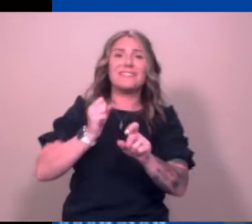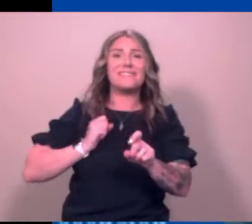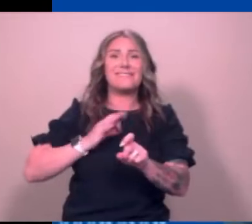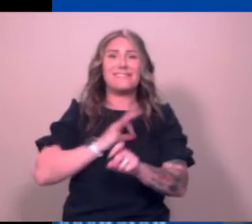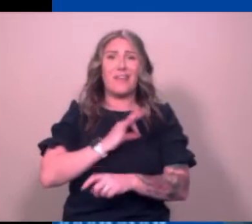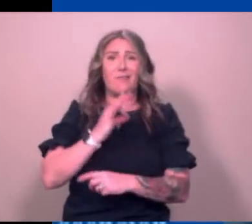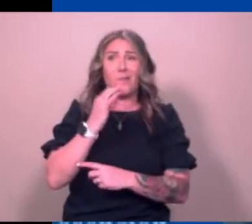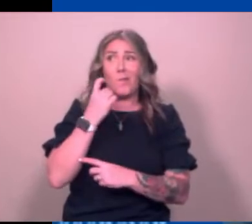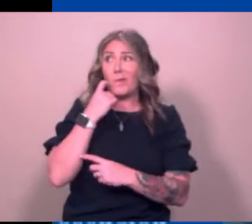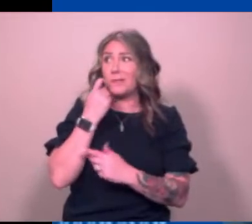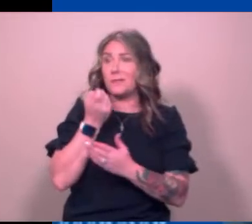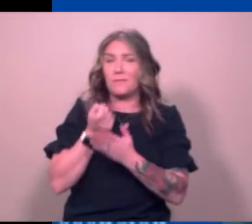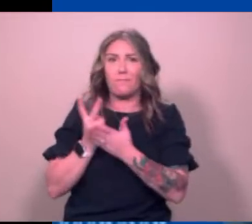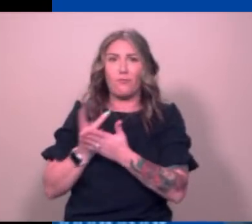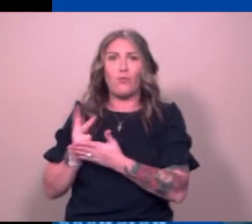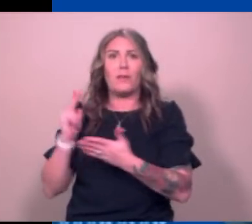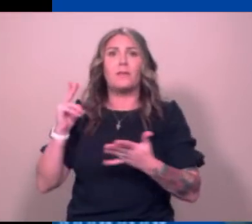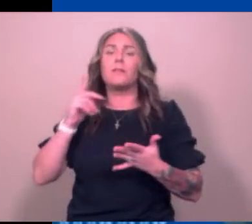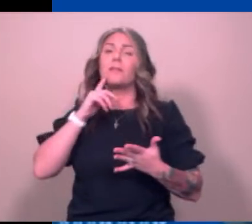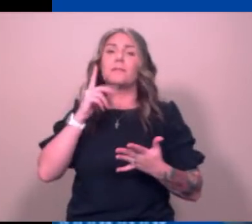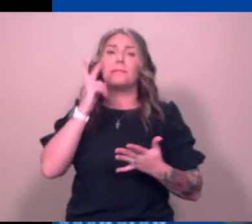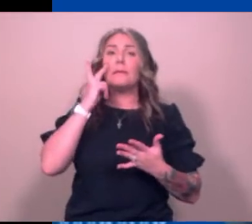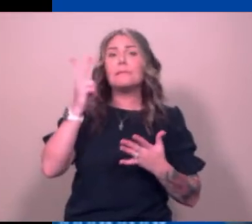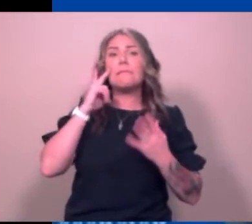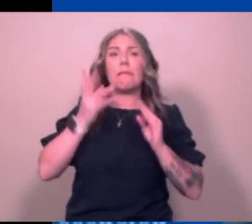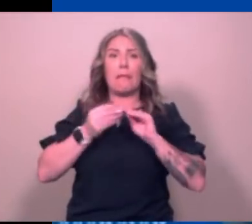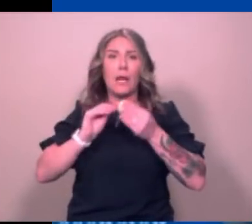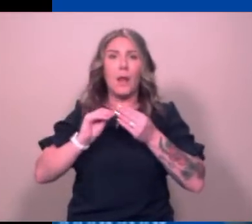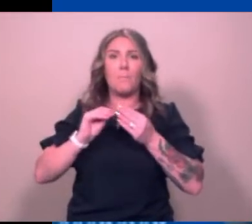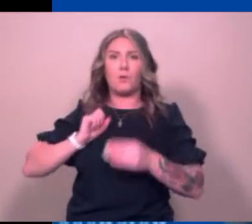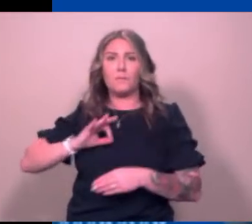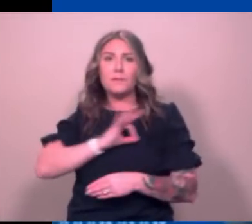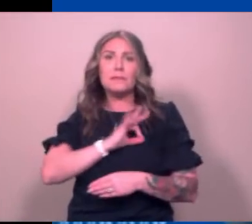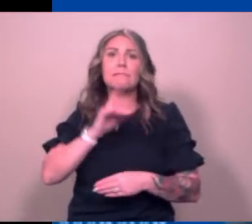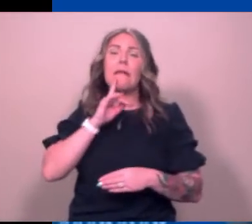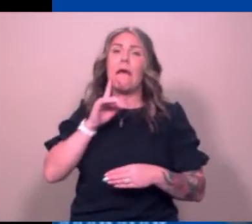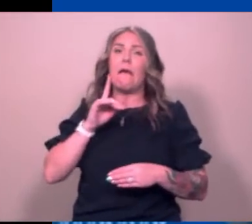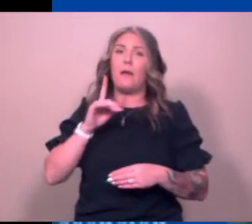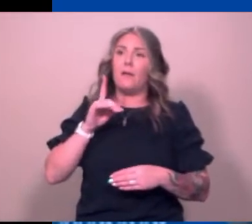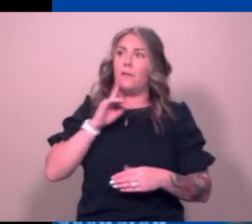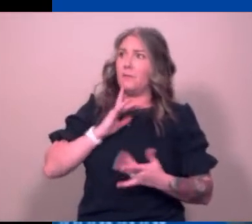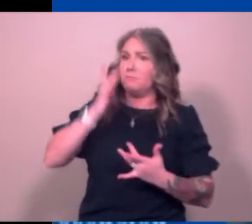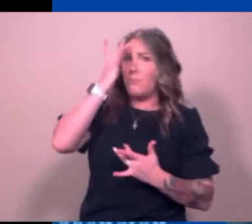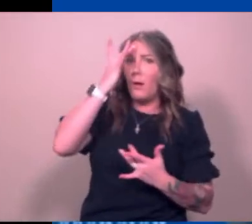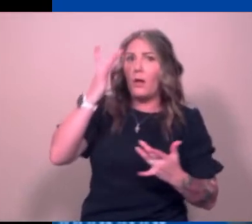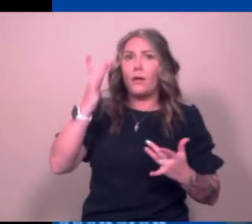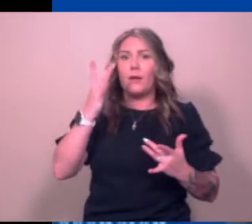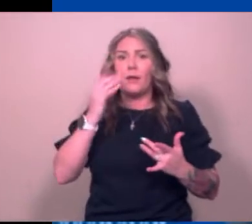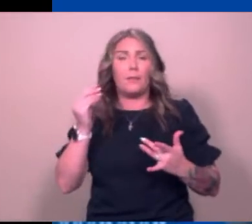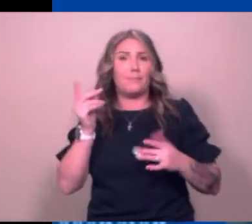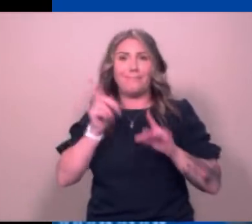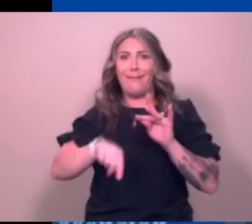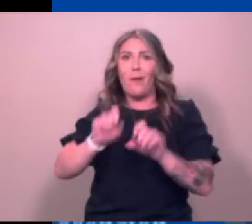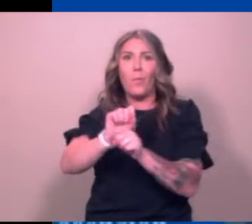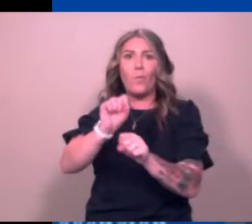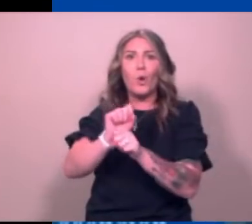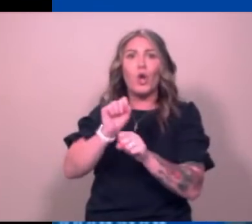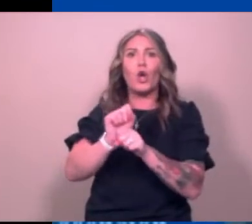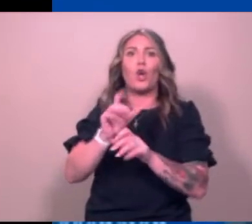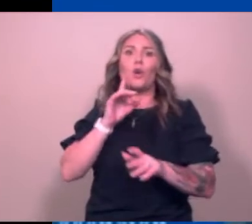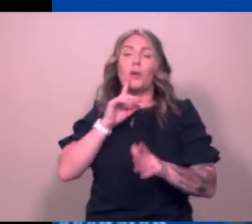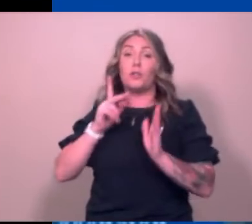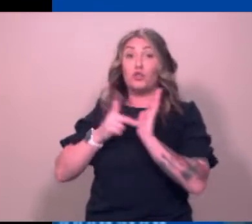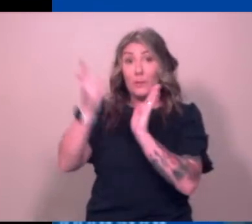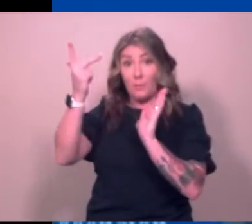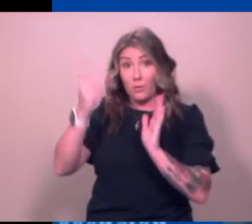last just couple of weeks. We've seen that the number of staff that has gotten sick and can't be at work, it has tripled.